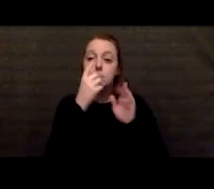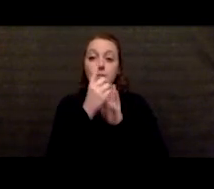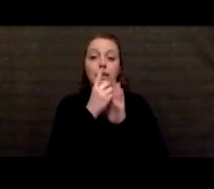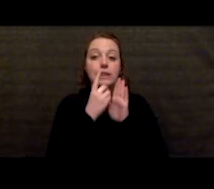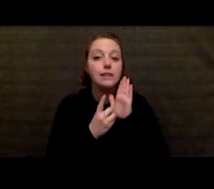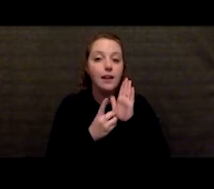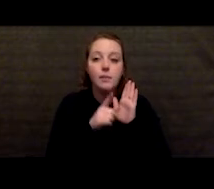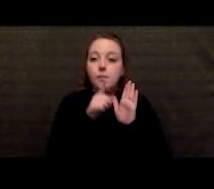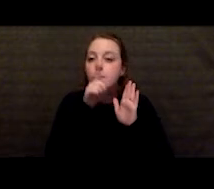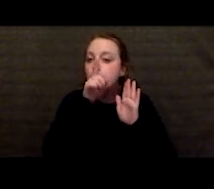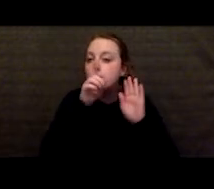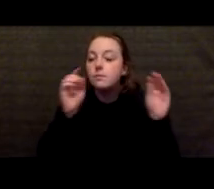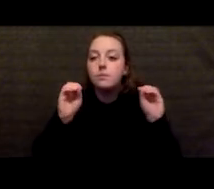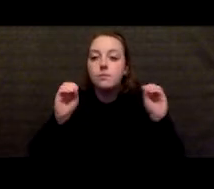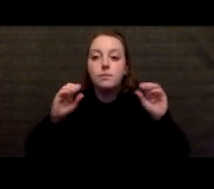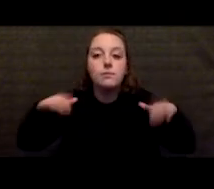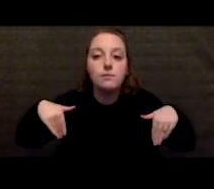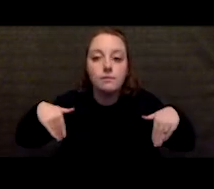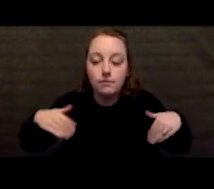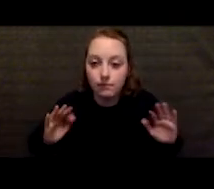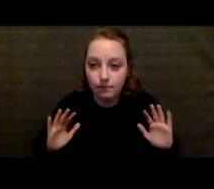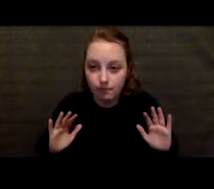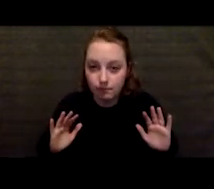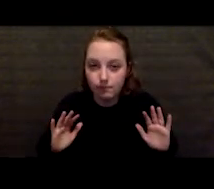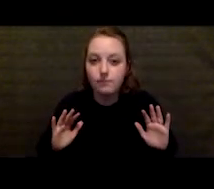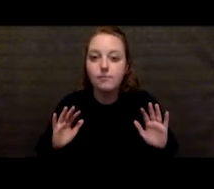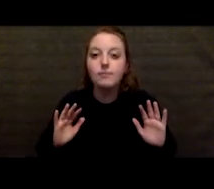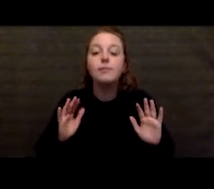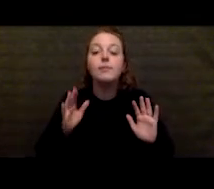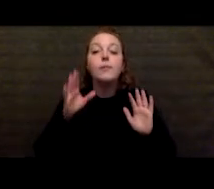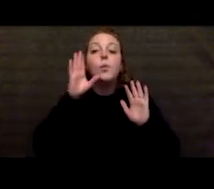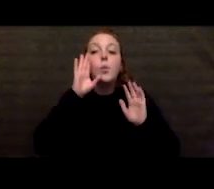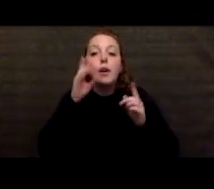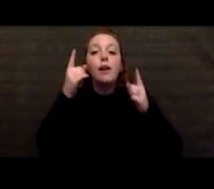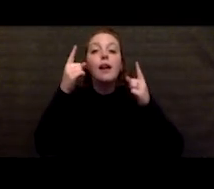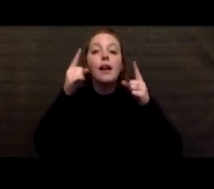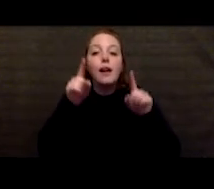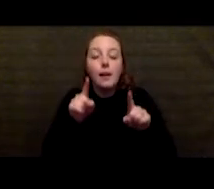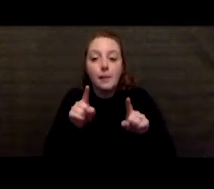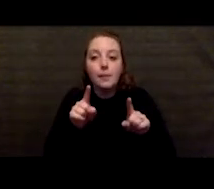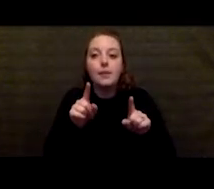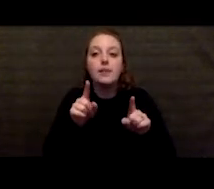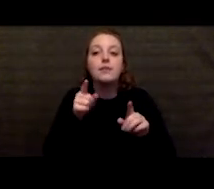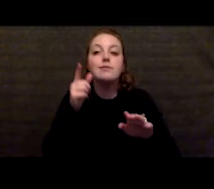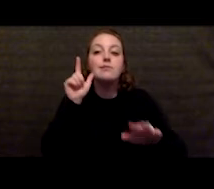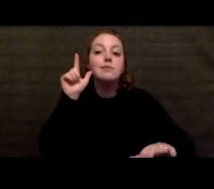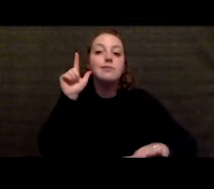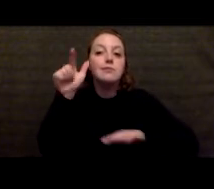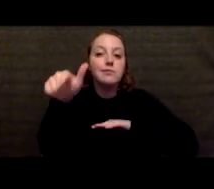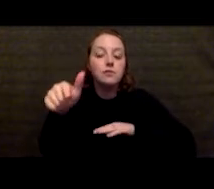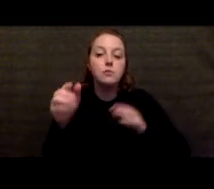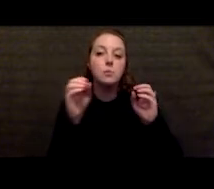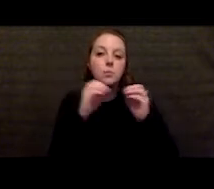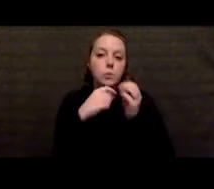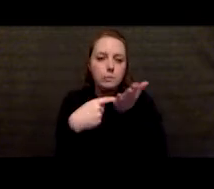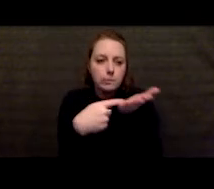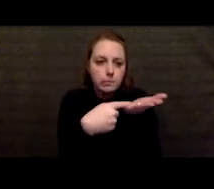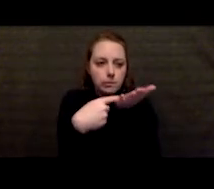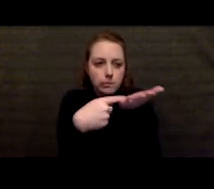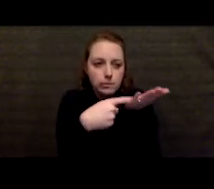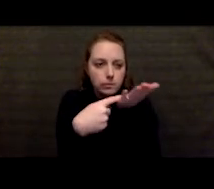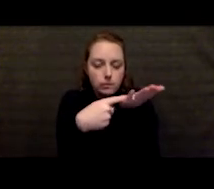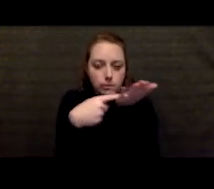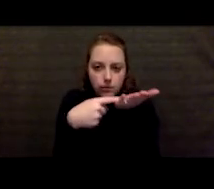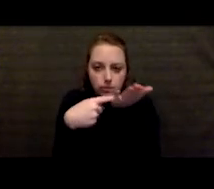yet, and wouldn't happen without much more engagement by the district and some community as